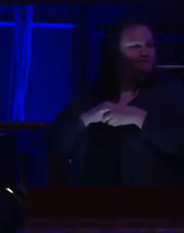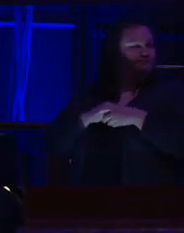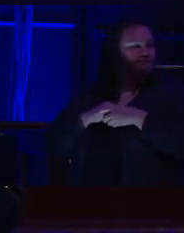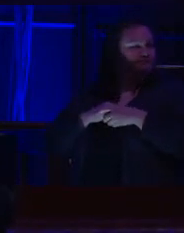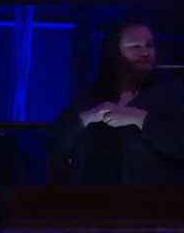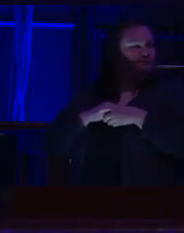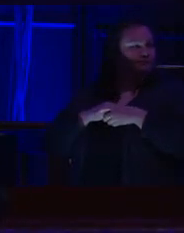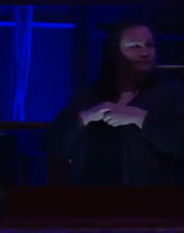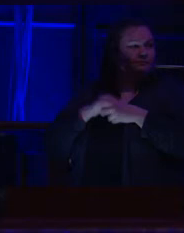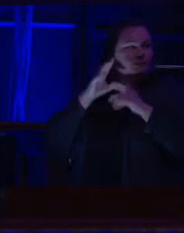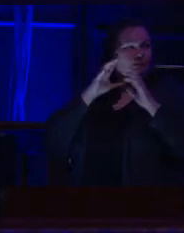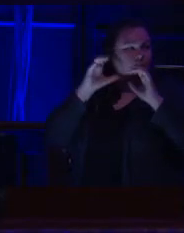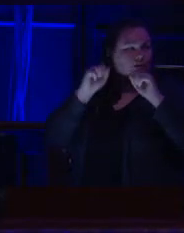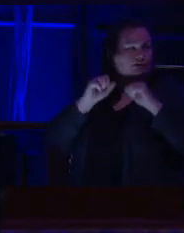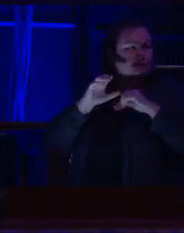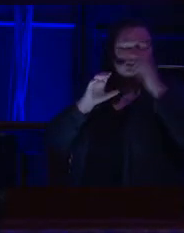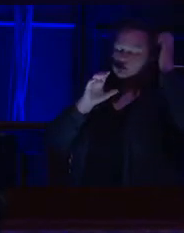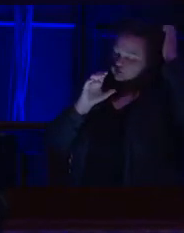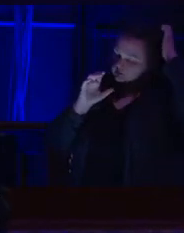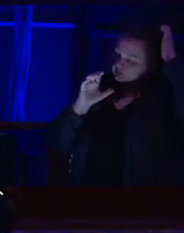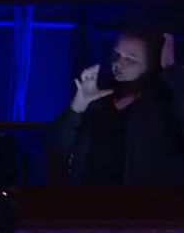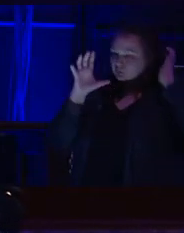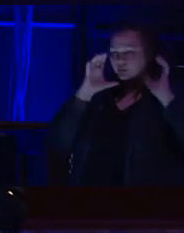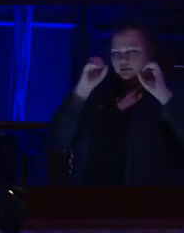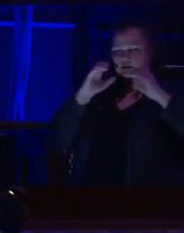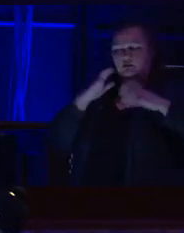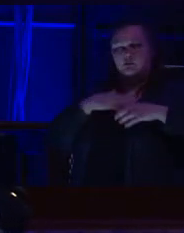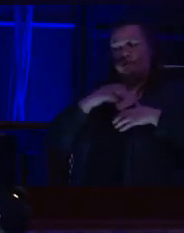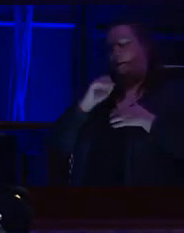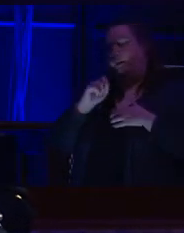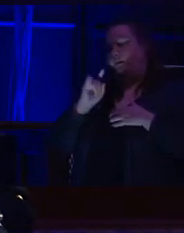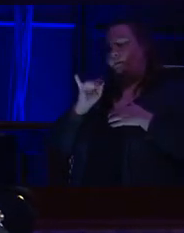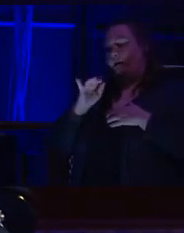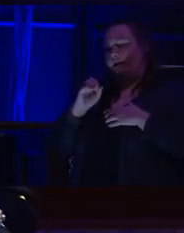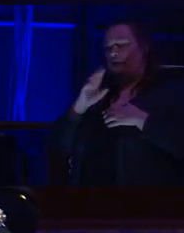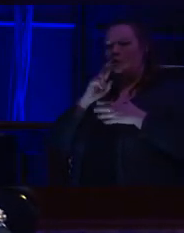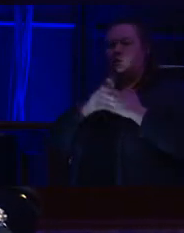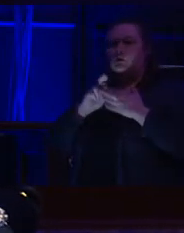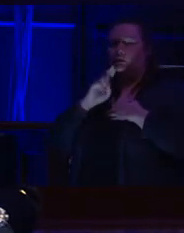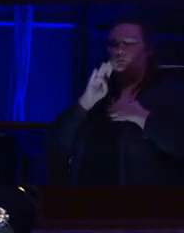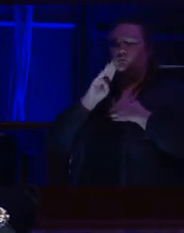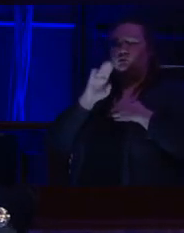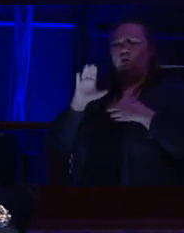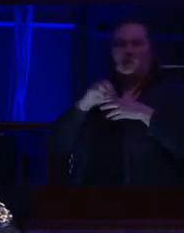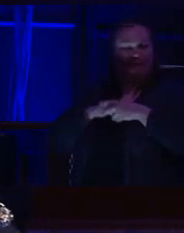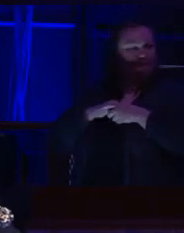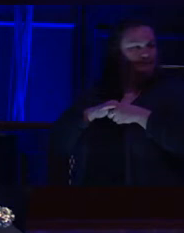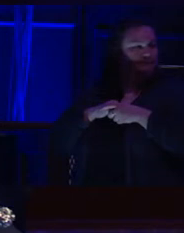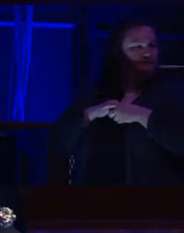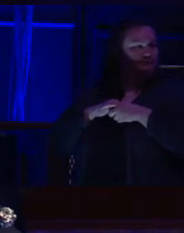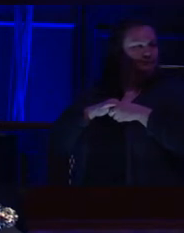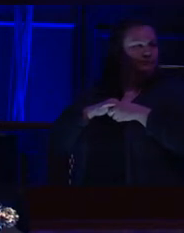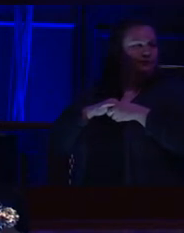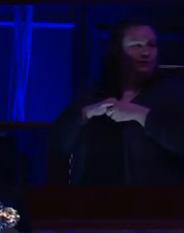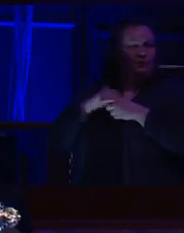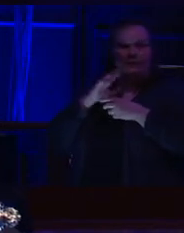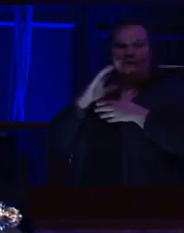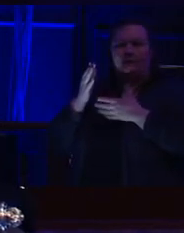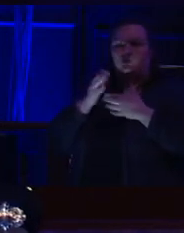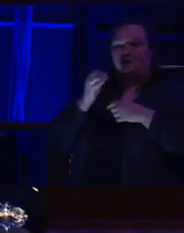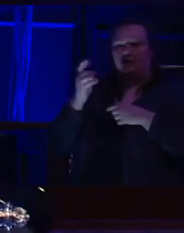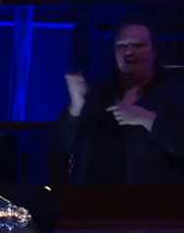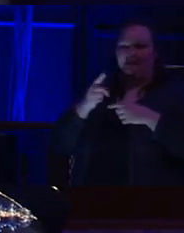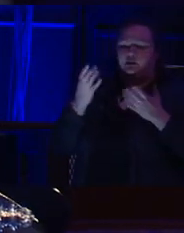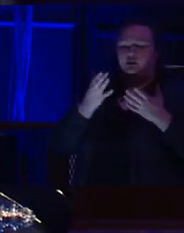Michigan, President Ono was the president of my alma mater, the University of British Columbia. He brought the love for UBC to